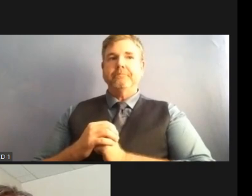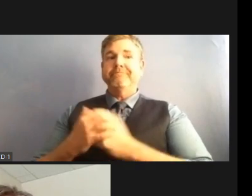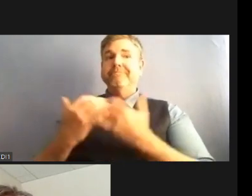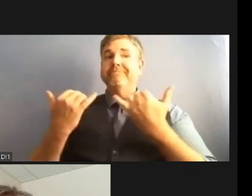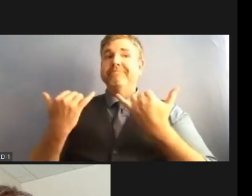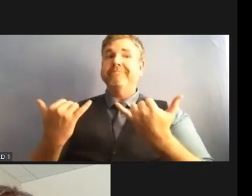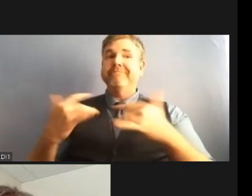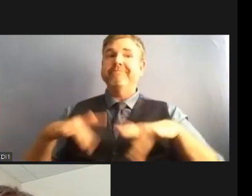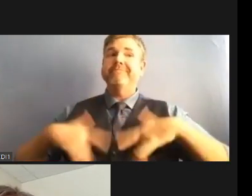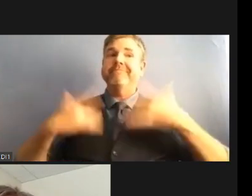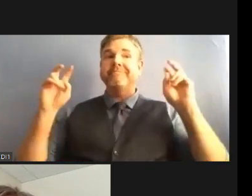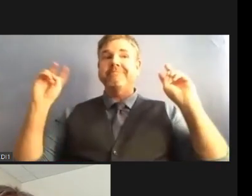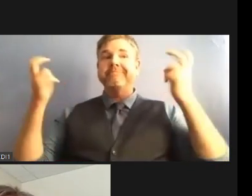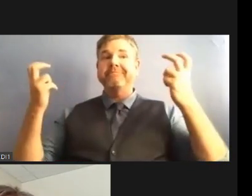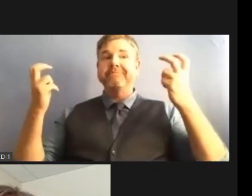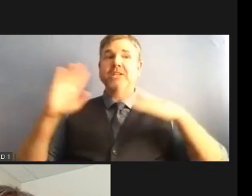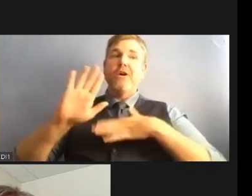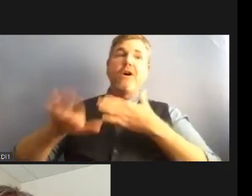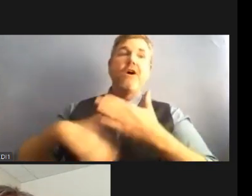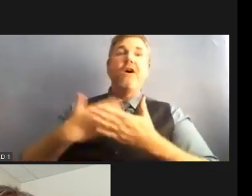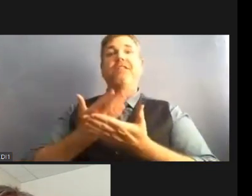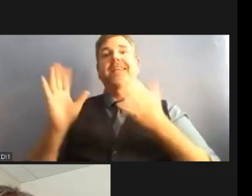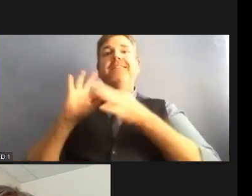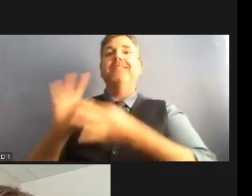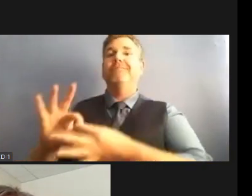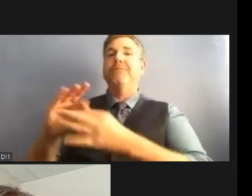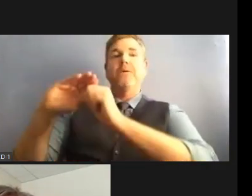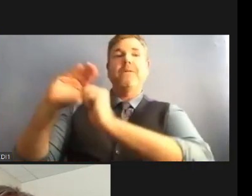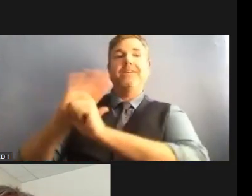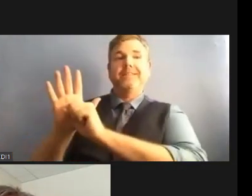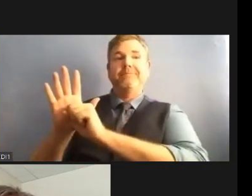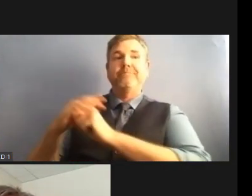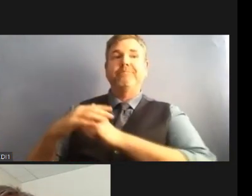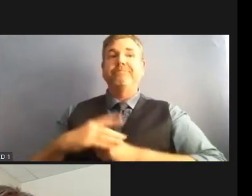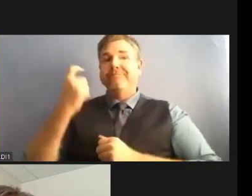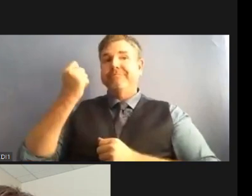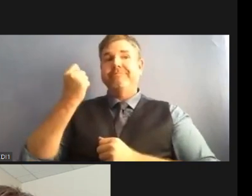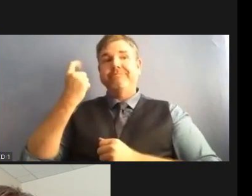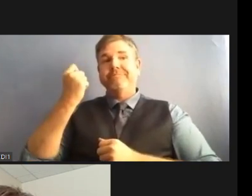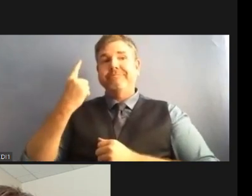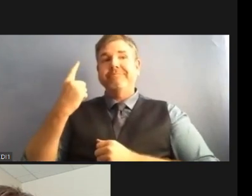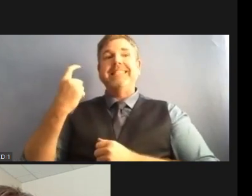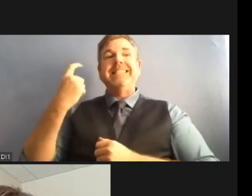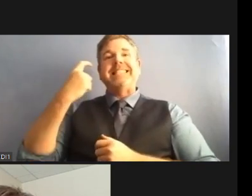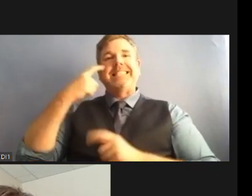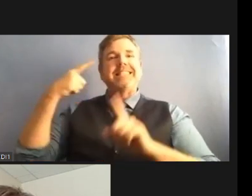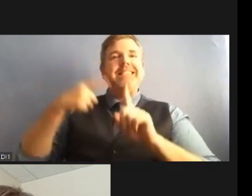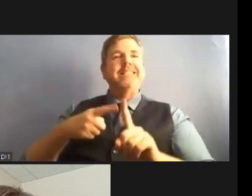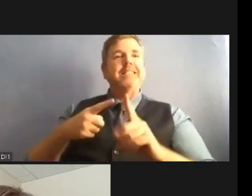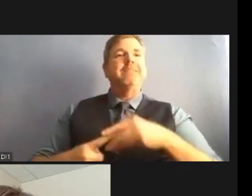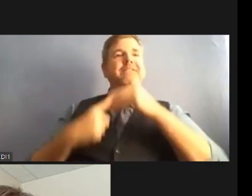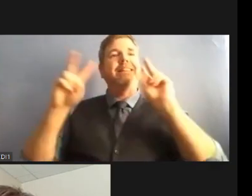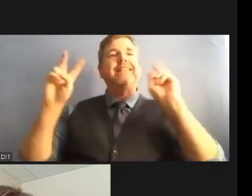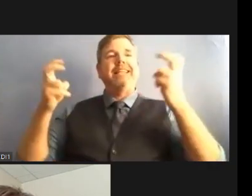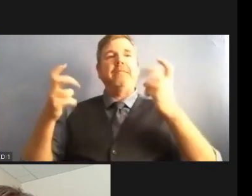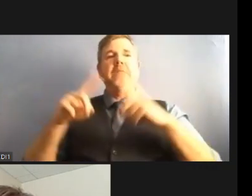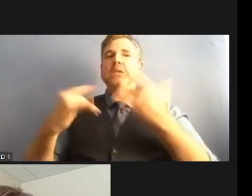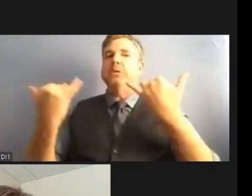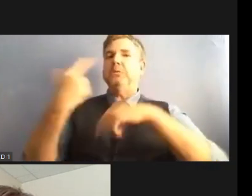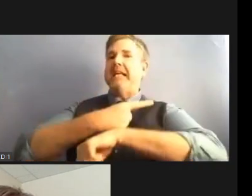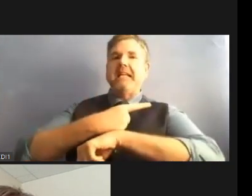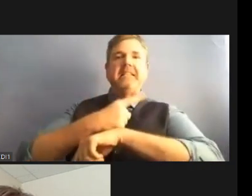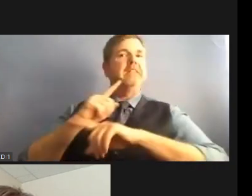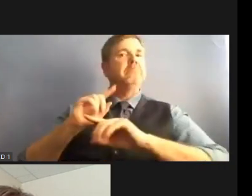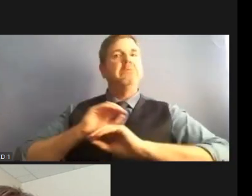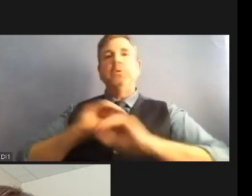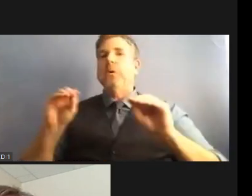there was a predetermined theme, we decided to open it up to our public to submit questions on whatever topic they desired,